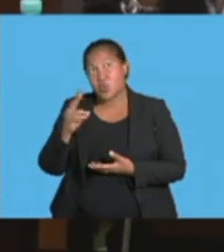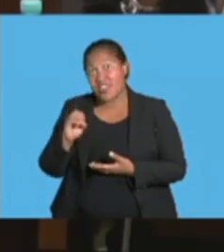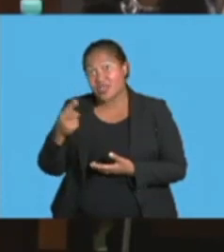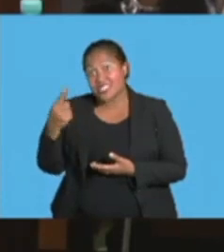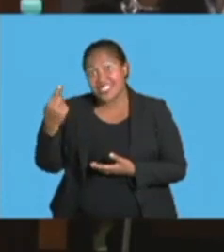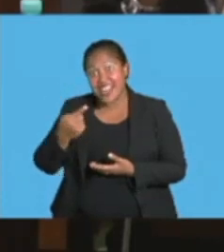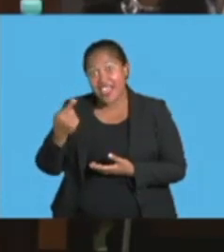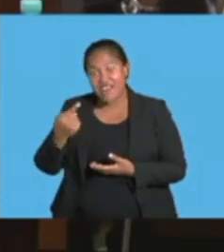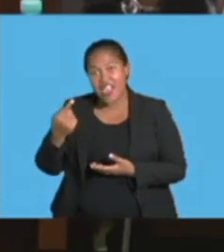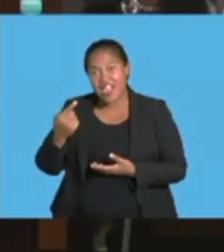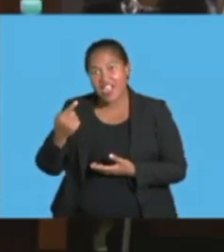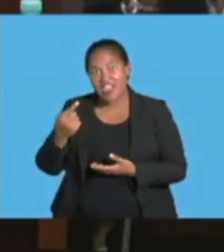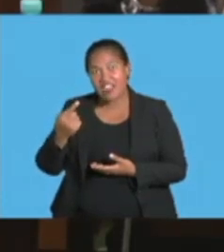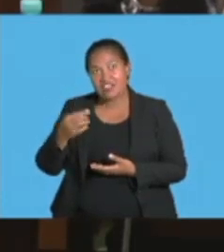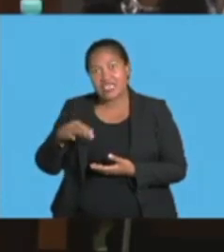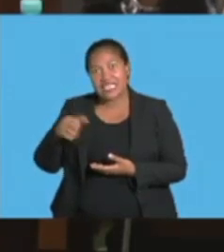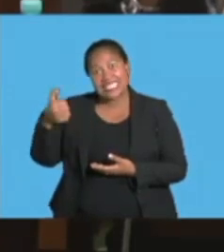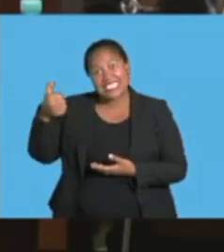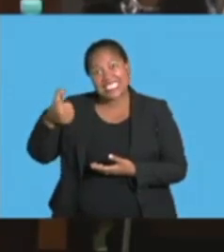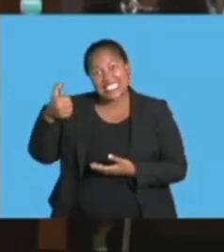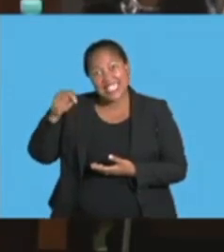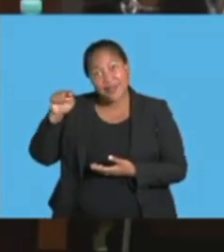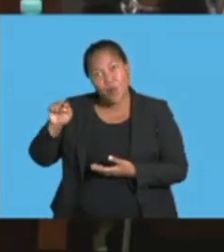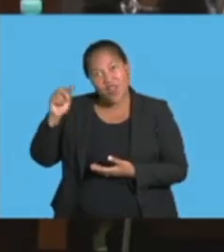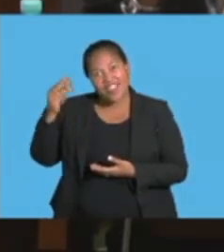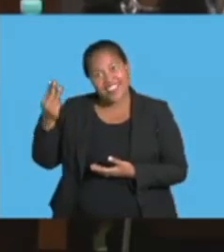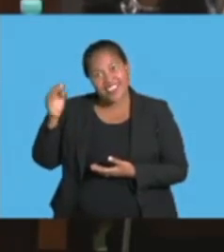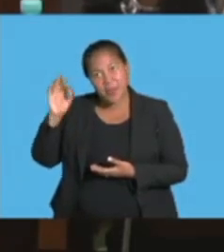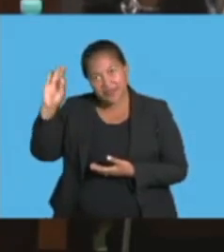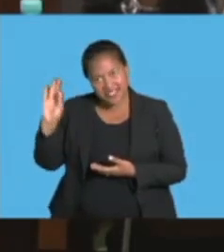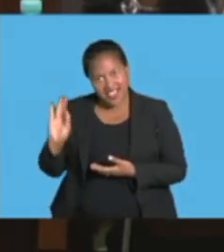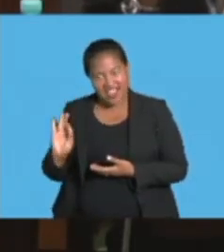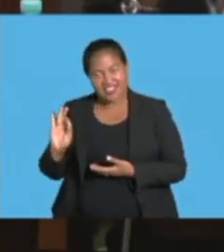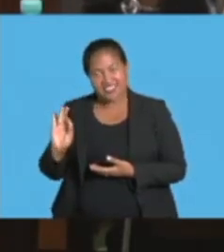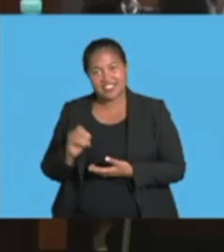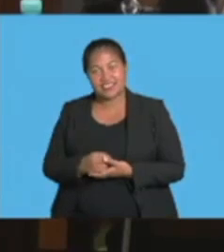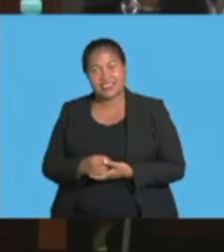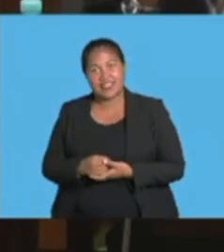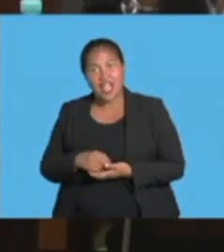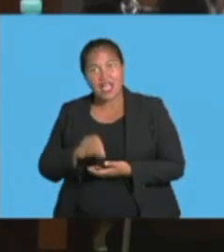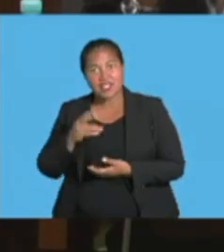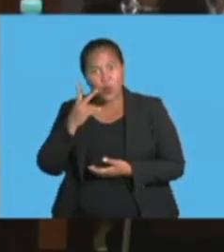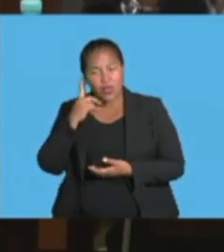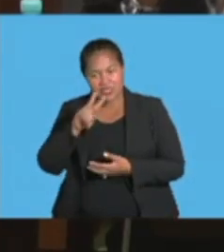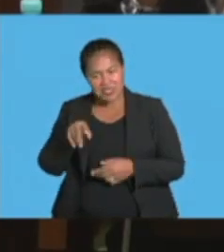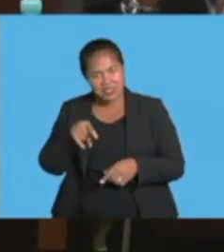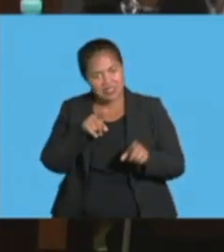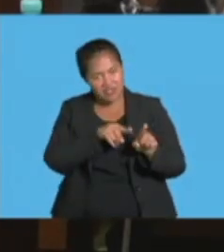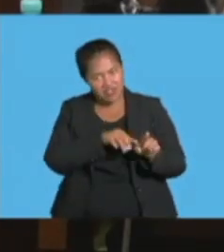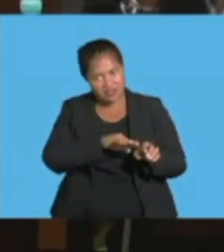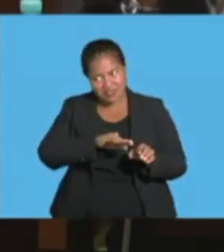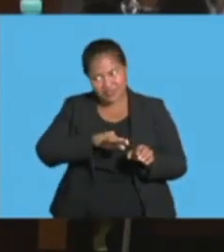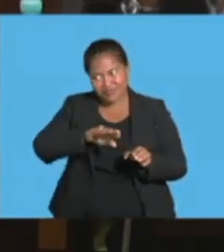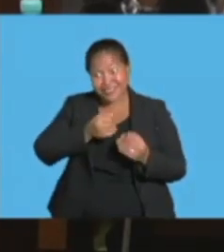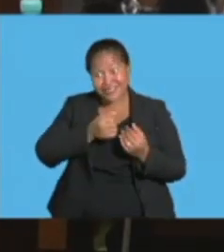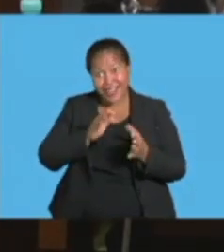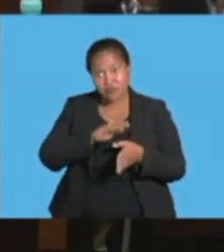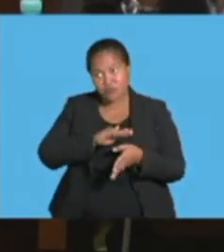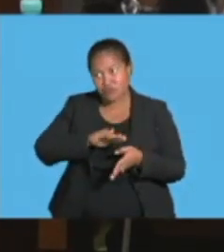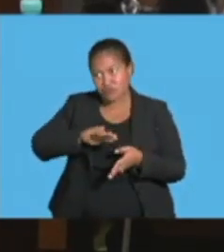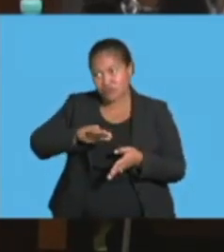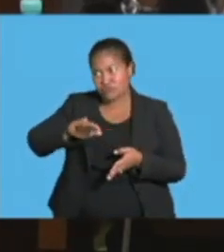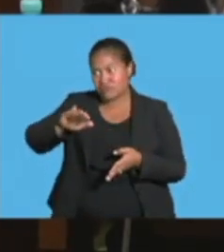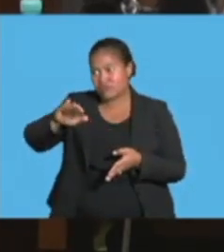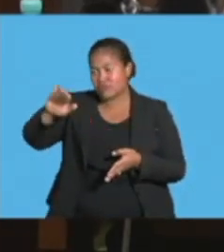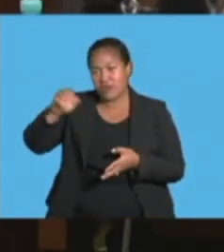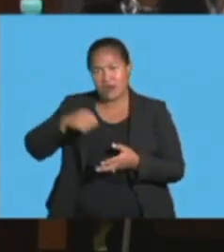2011, this was 16.3%. So when you see the graph has been climbing. We seem